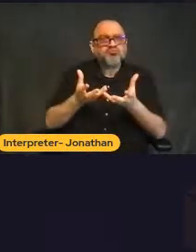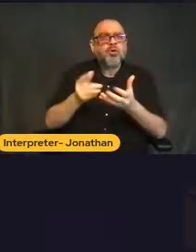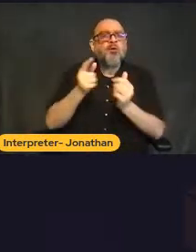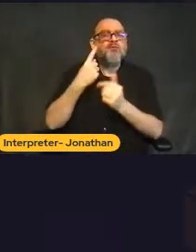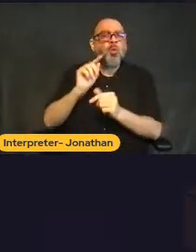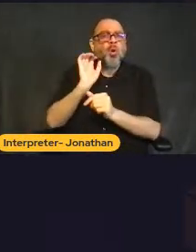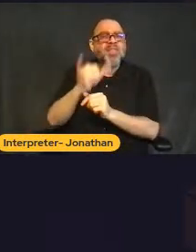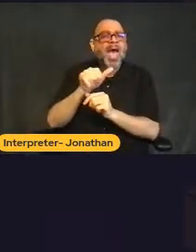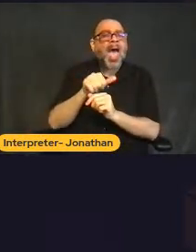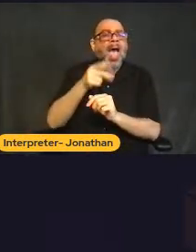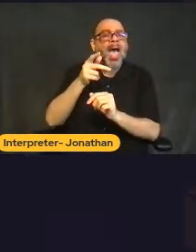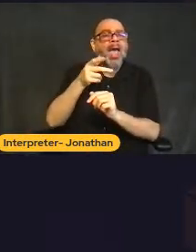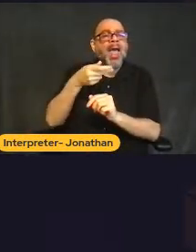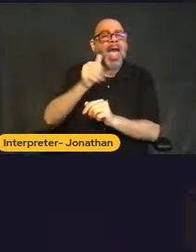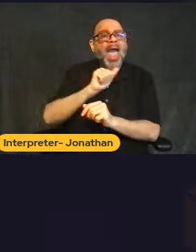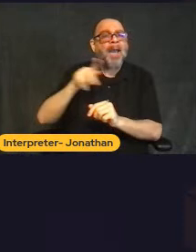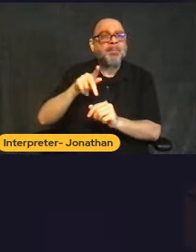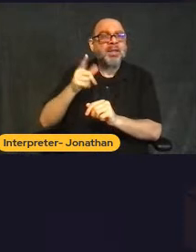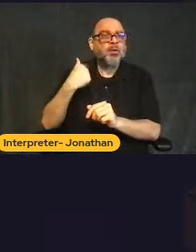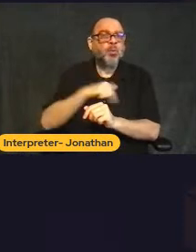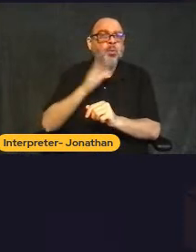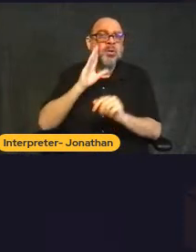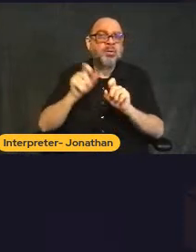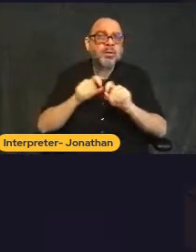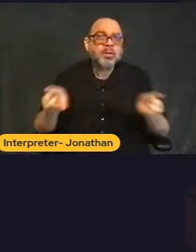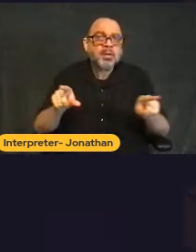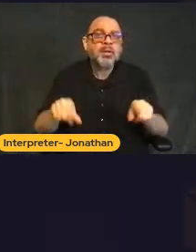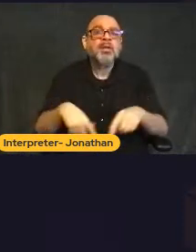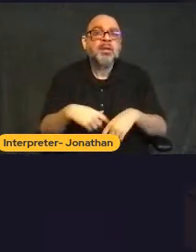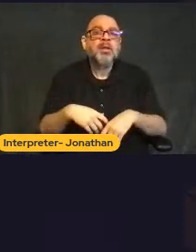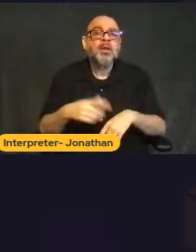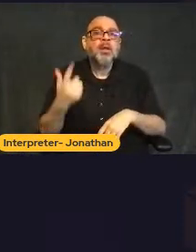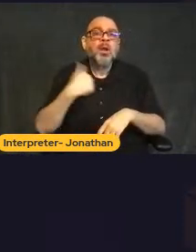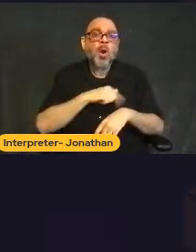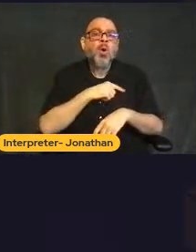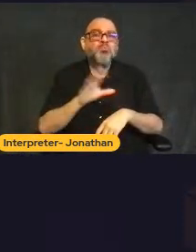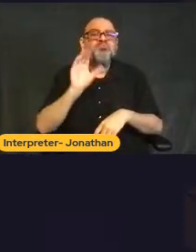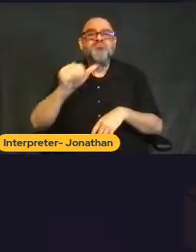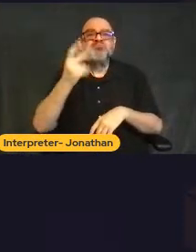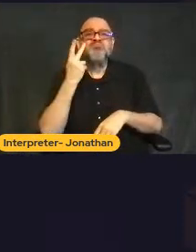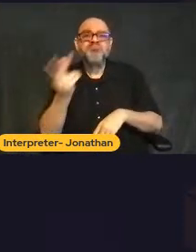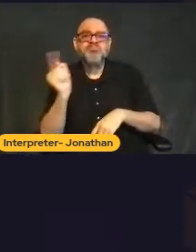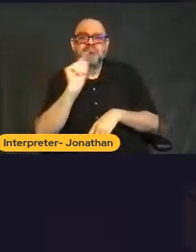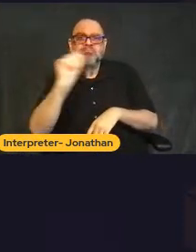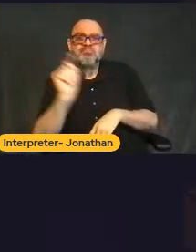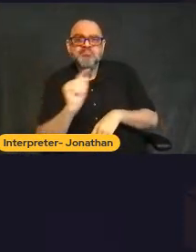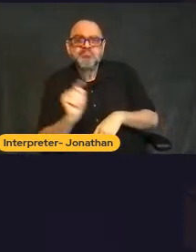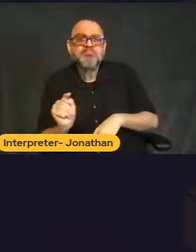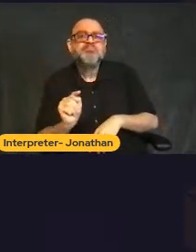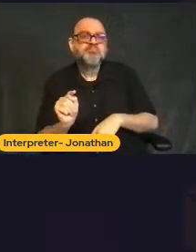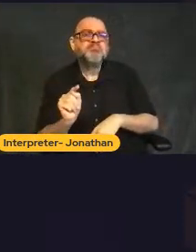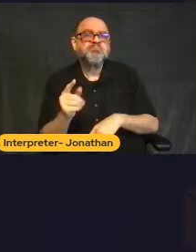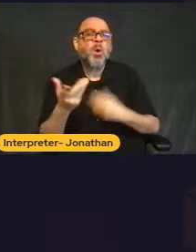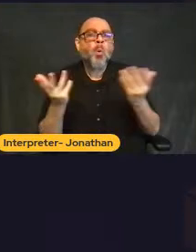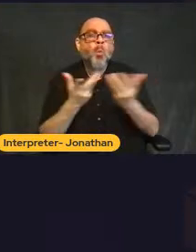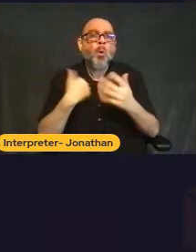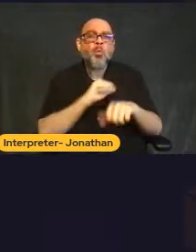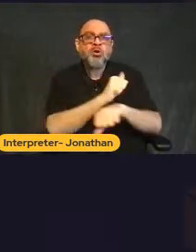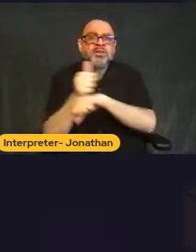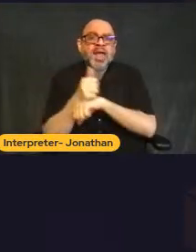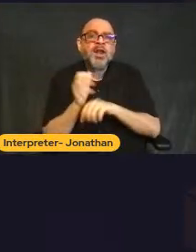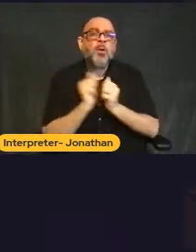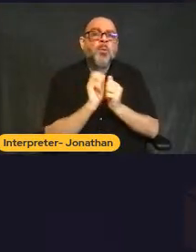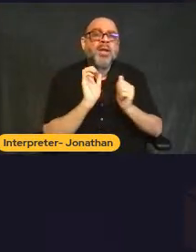deploying. We will be creating code commit repository, Amplify app, API gateway, and Lambda. And all of